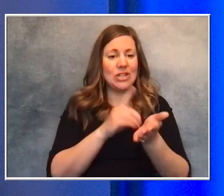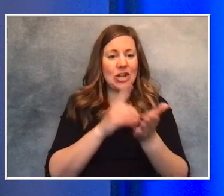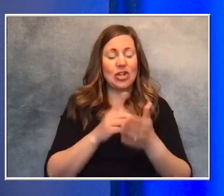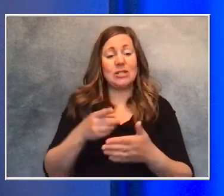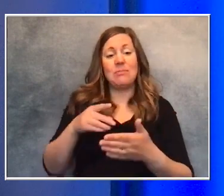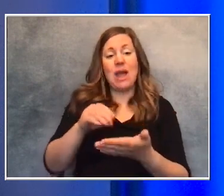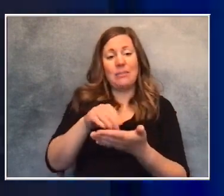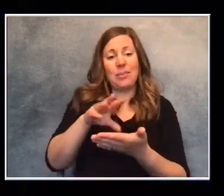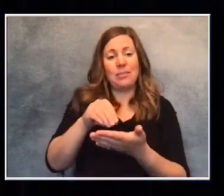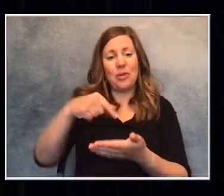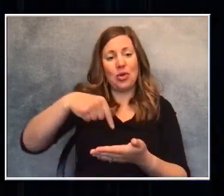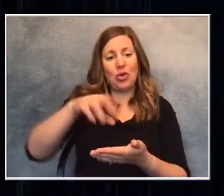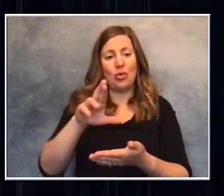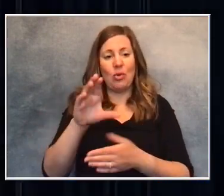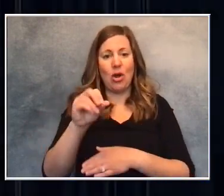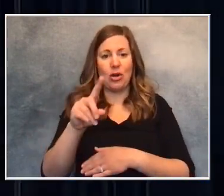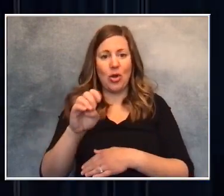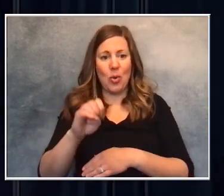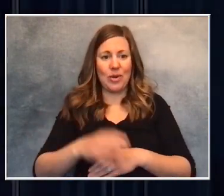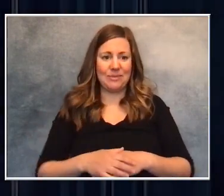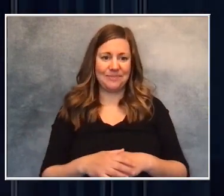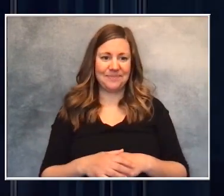on your screen.